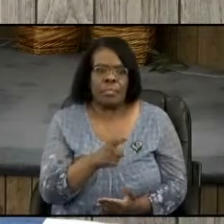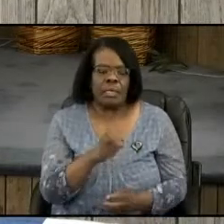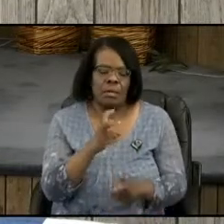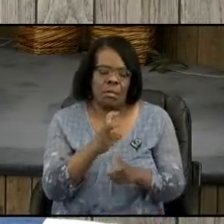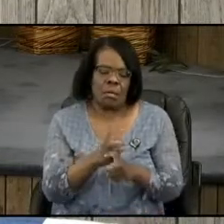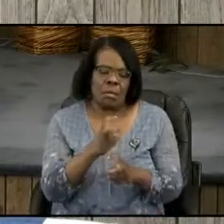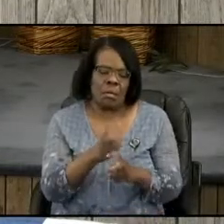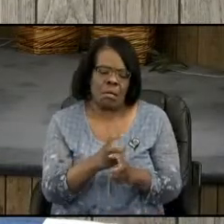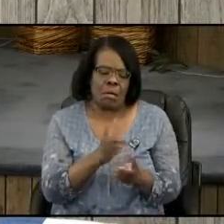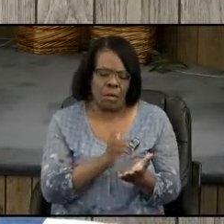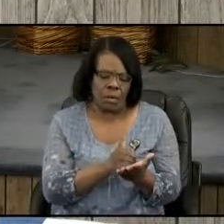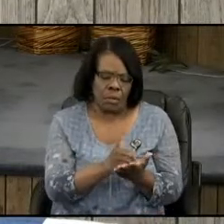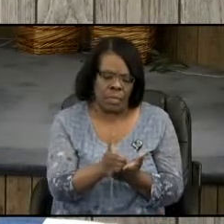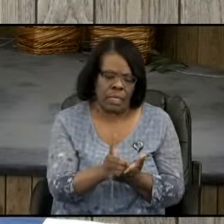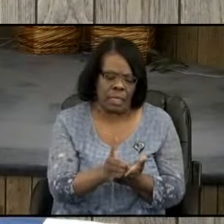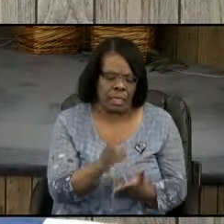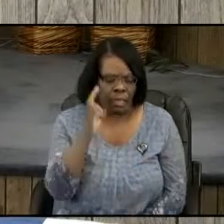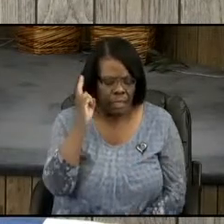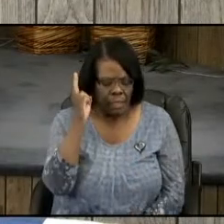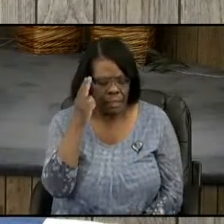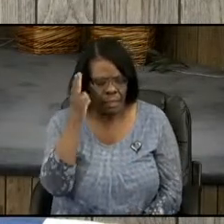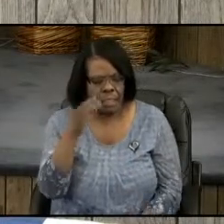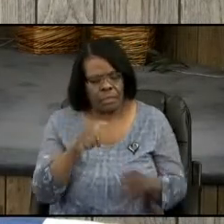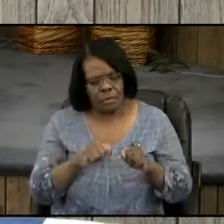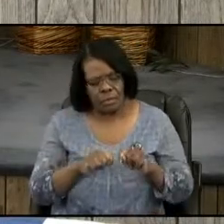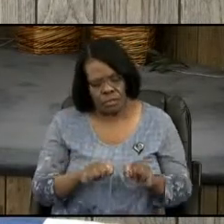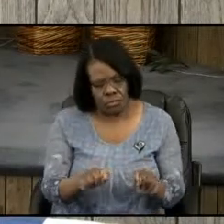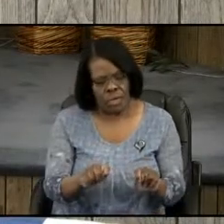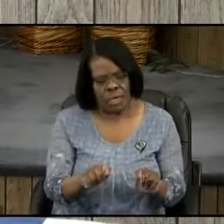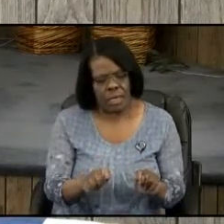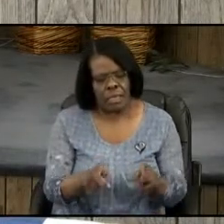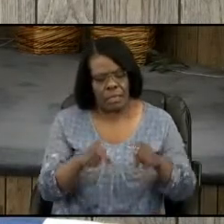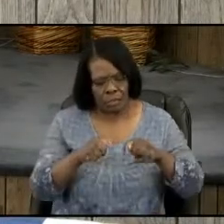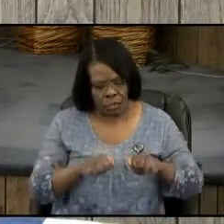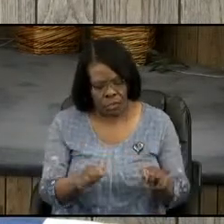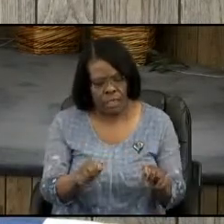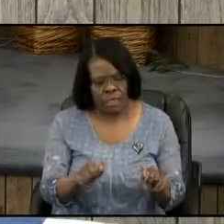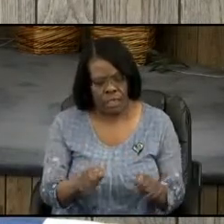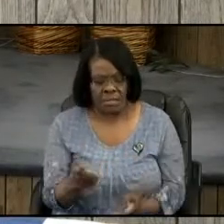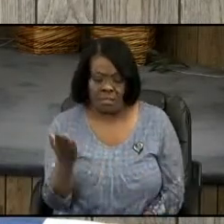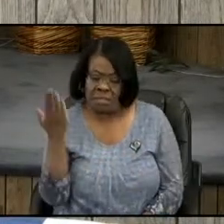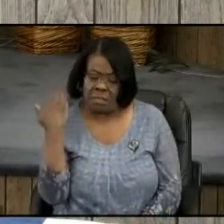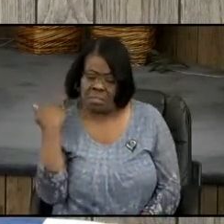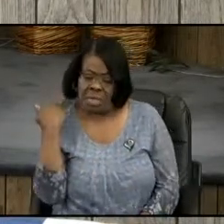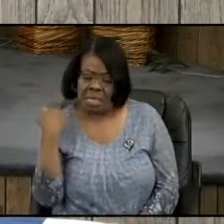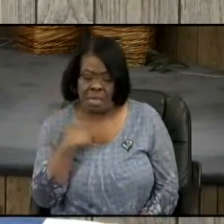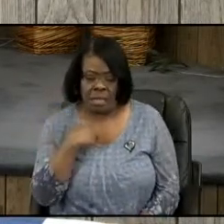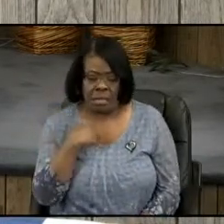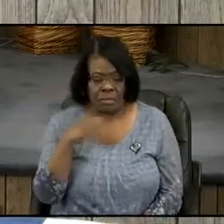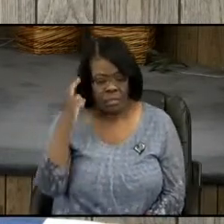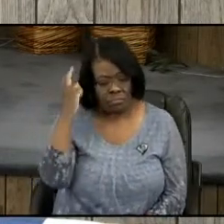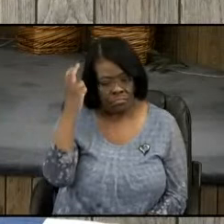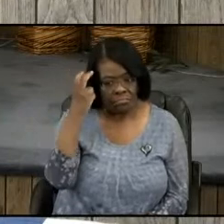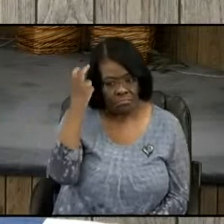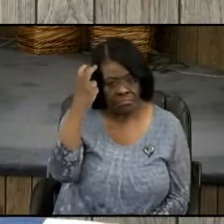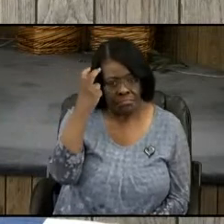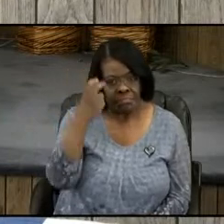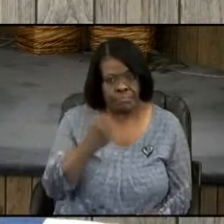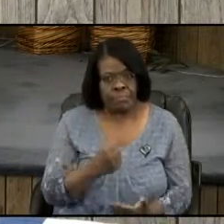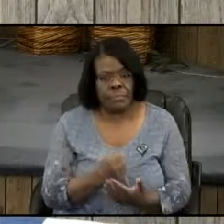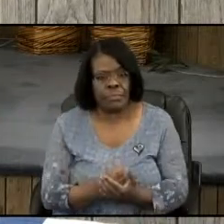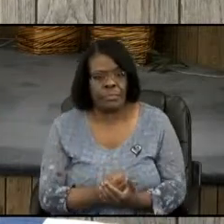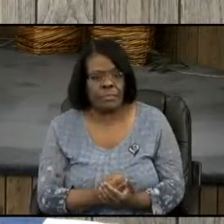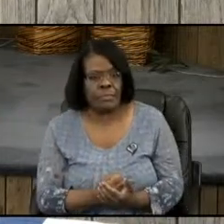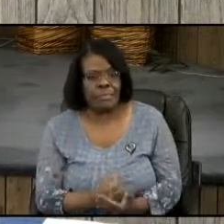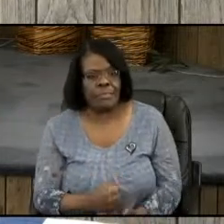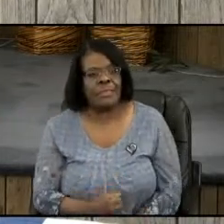but Satan has tried and tried, but I just do like God said, get behind me, Satan. That's your best weapon to say,